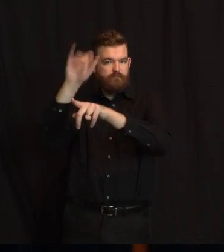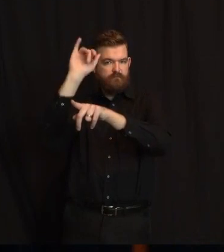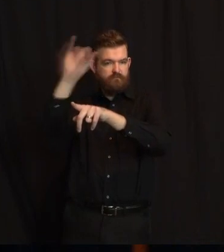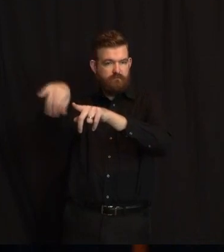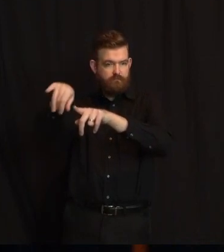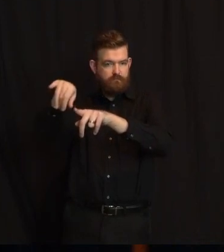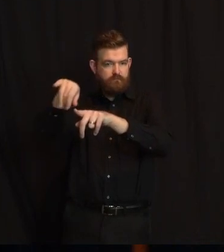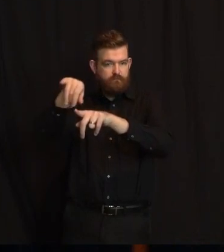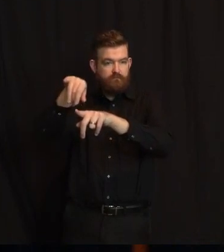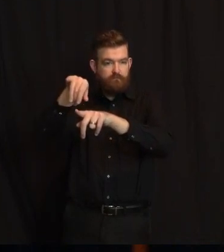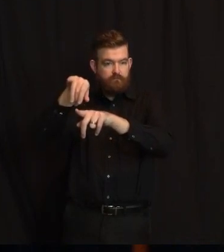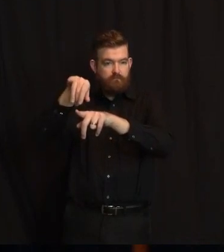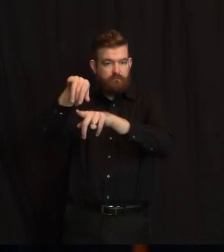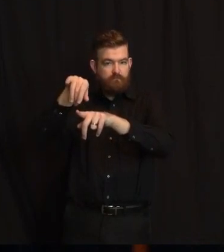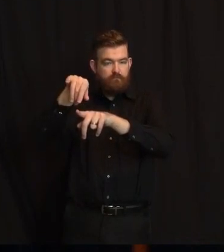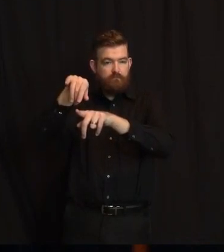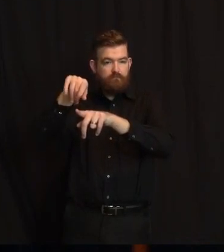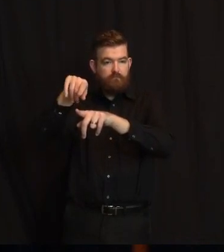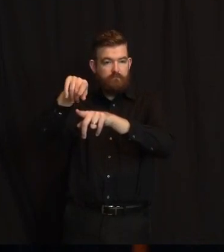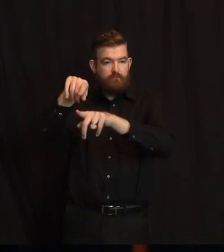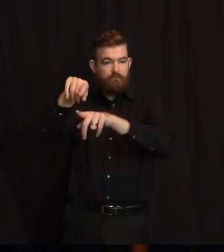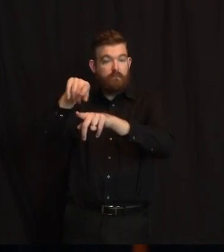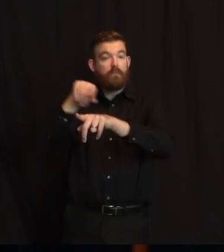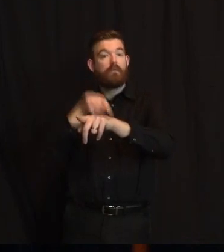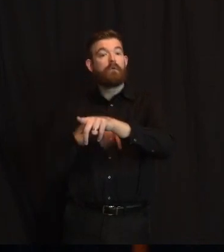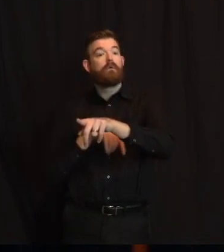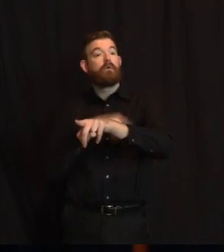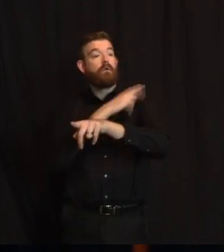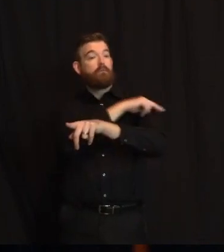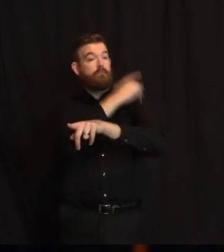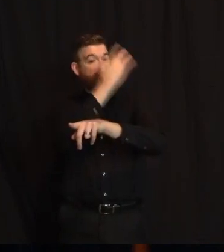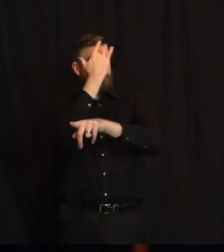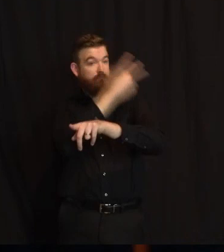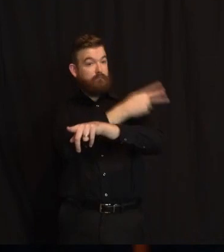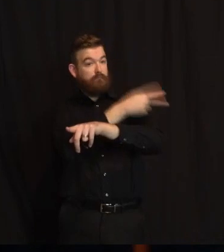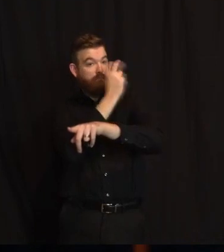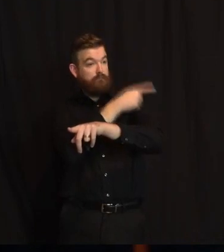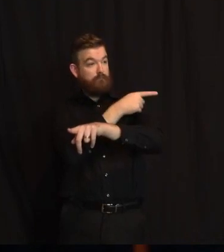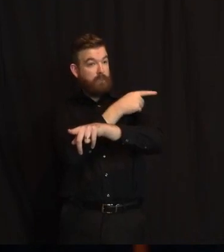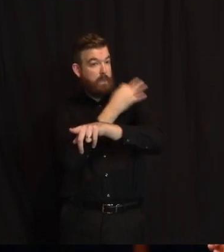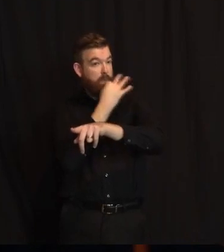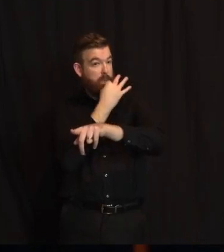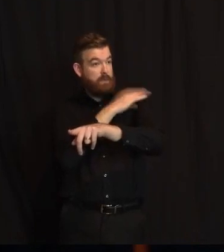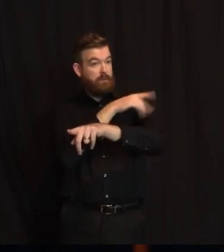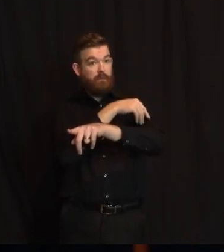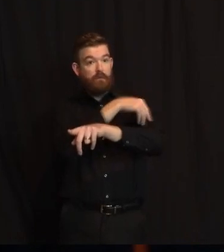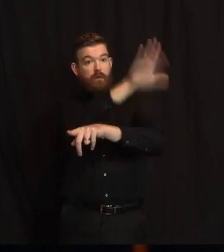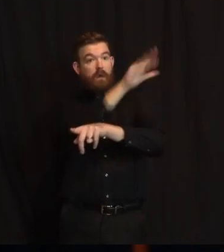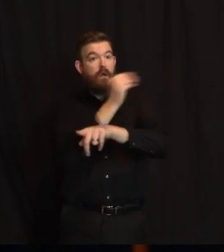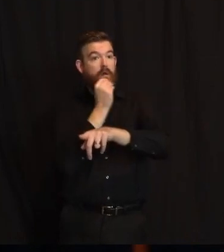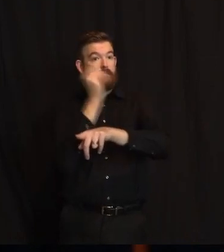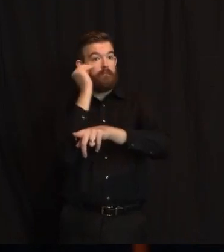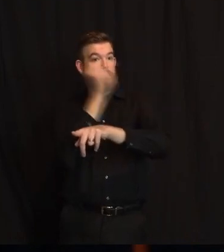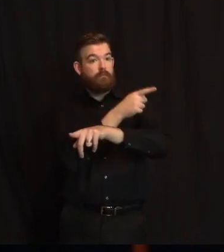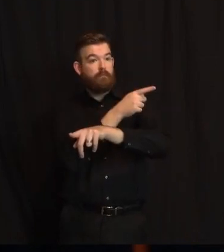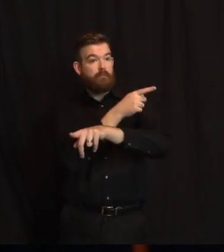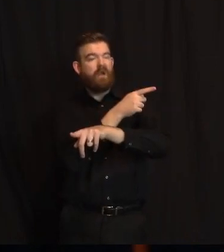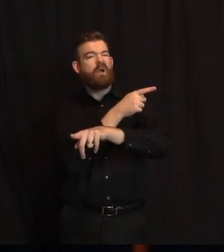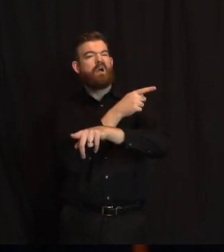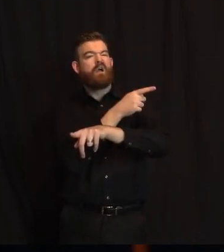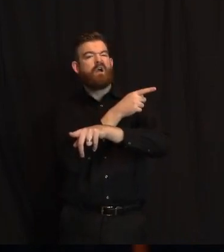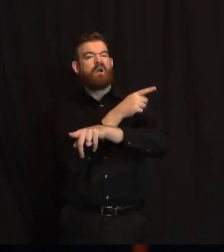those people that were low acuity, perhaps ready to be discharged in 3 or 4 days, and have them